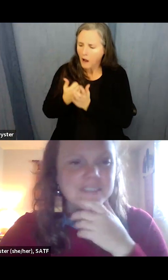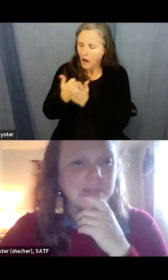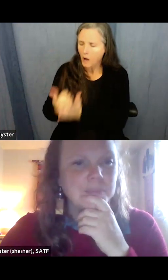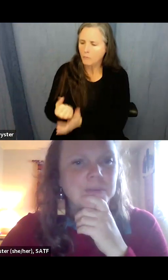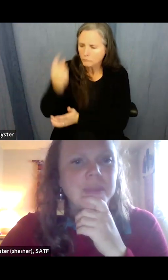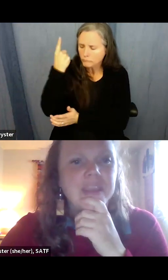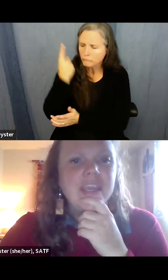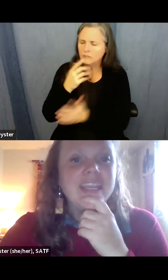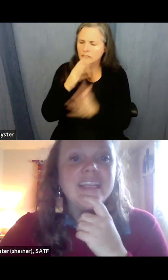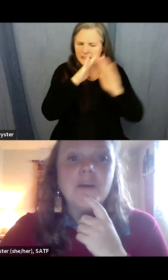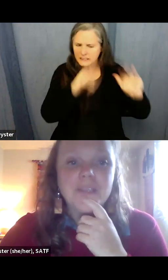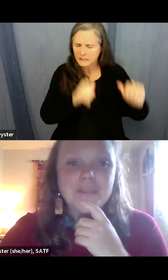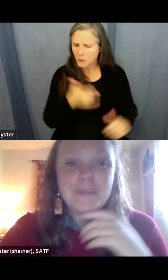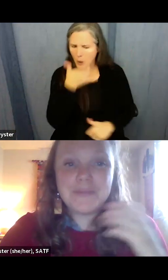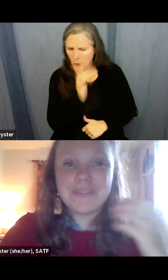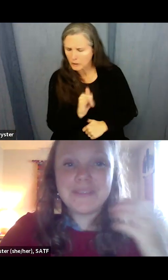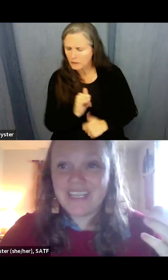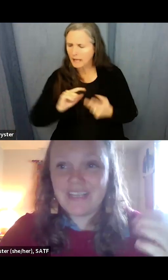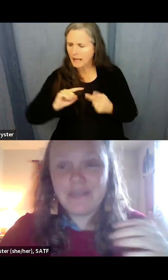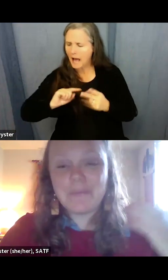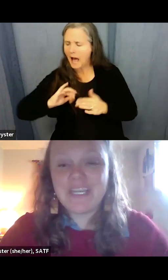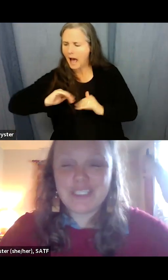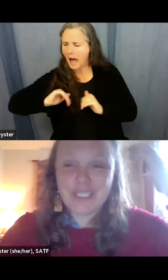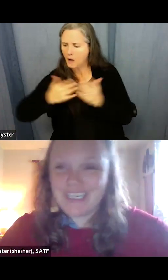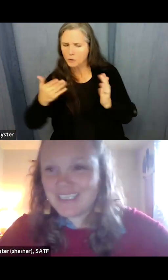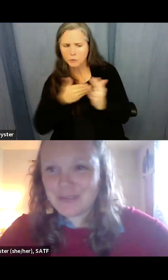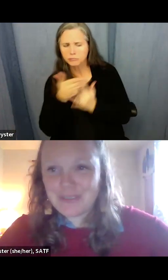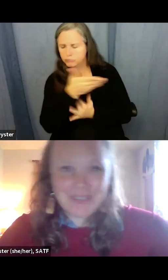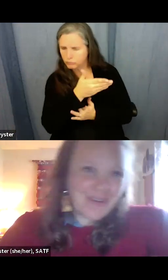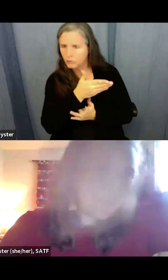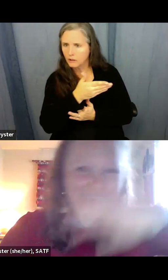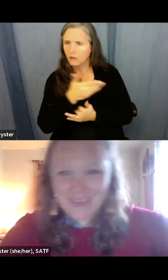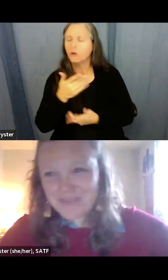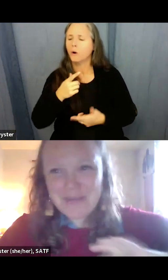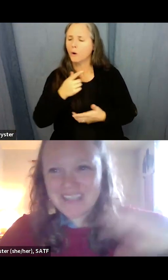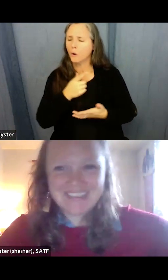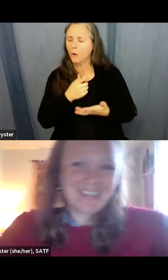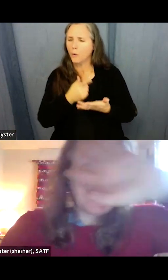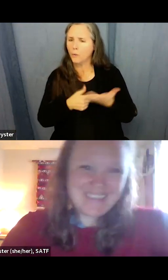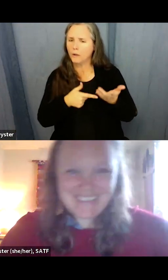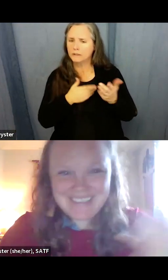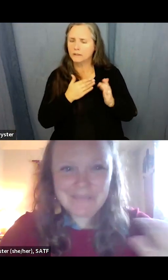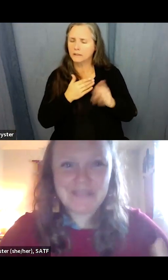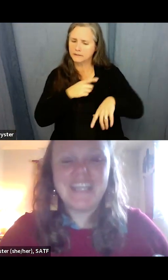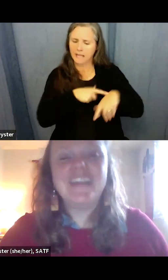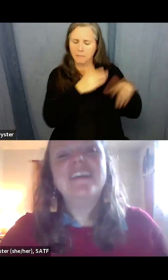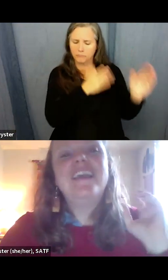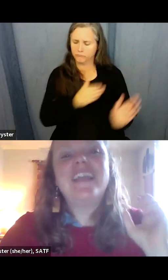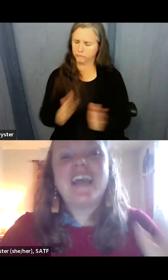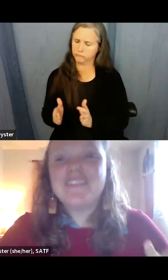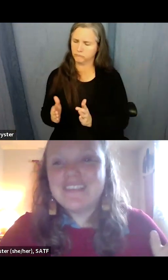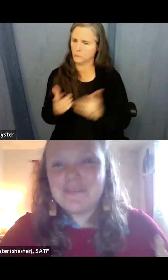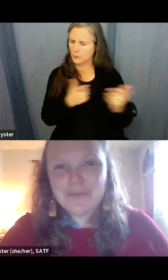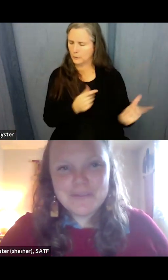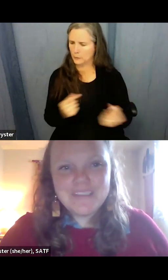brochure, for example. They can help young people navigate. You remember that chart I showed you with all the colorful boxes and all the systems, right?